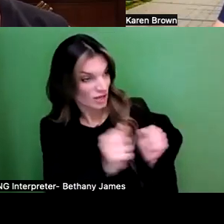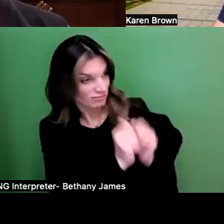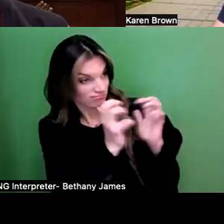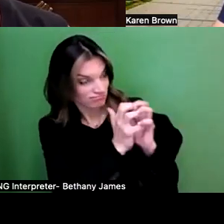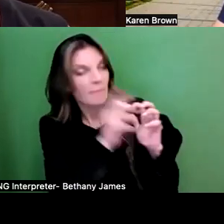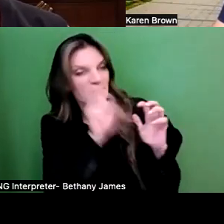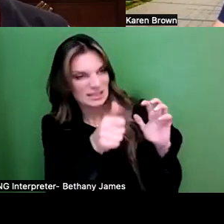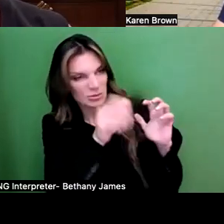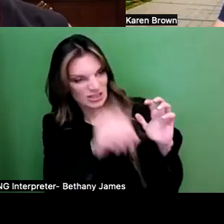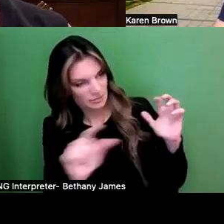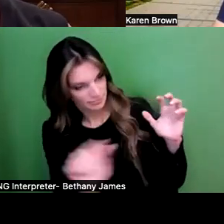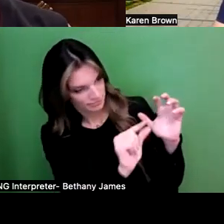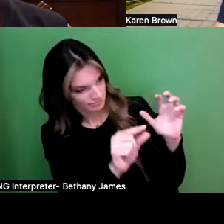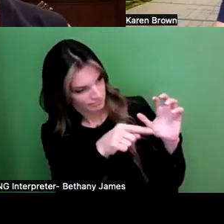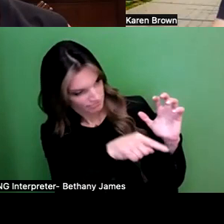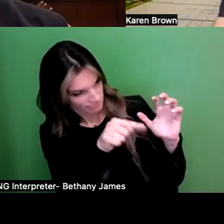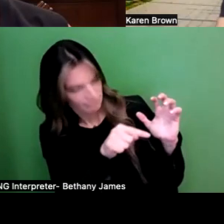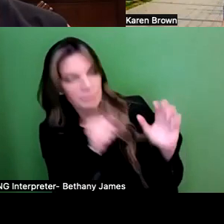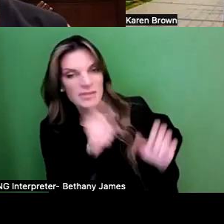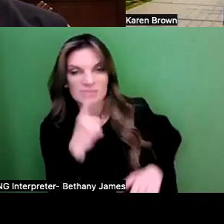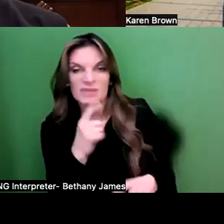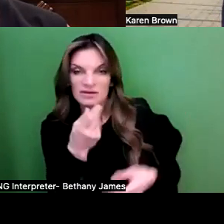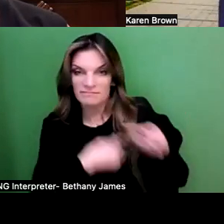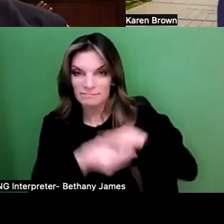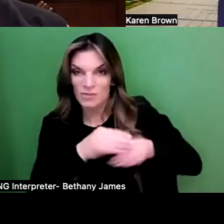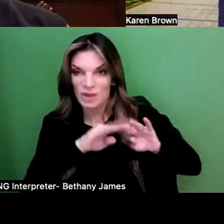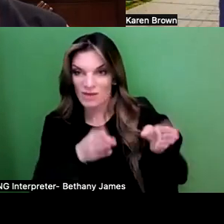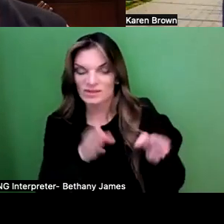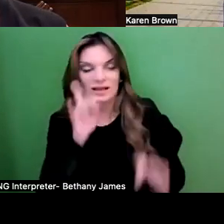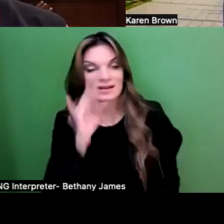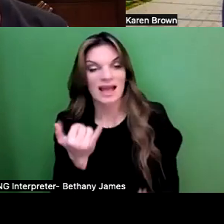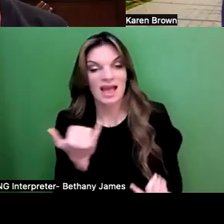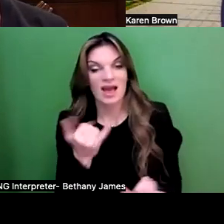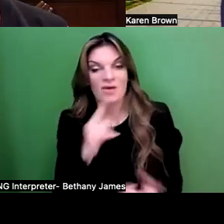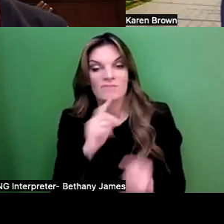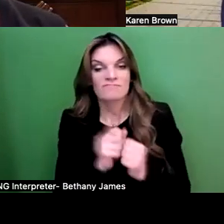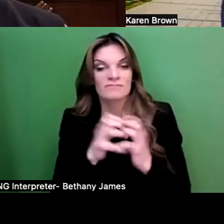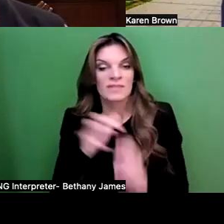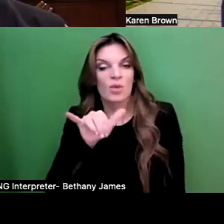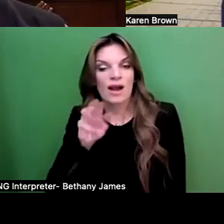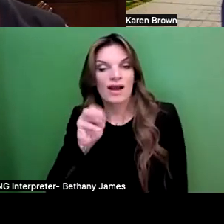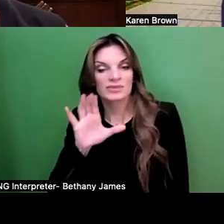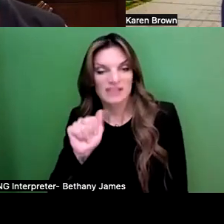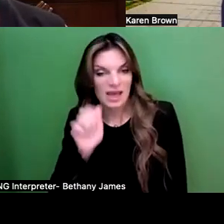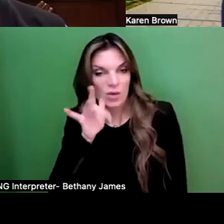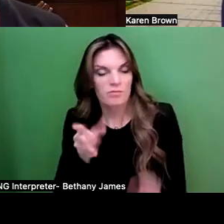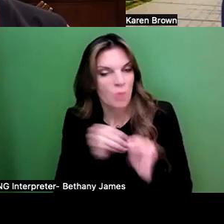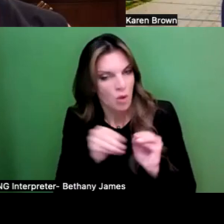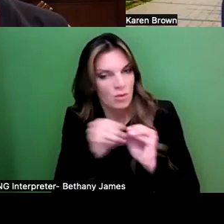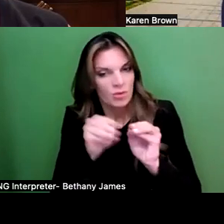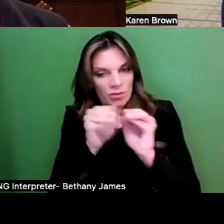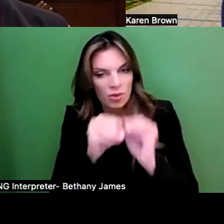of the YMCA, there'll be 90 more units of affordable housing. While it's touted as being senior